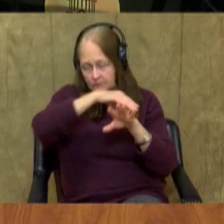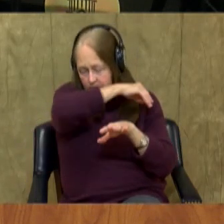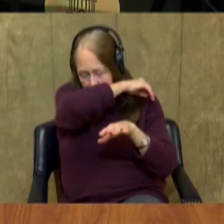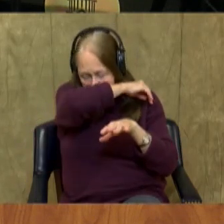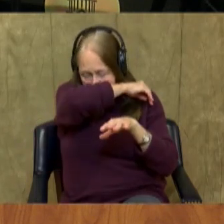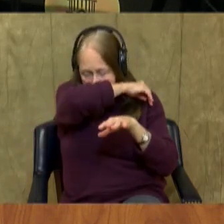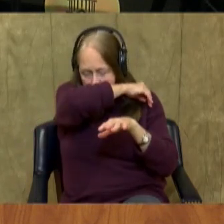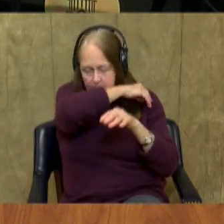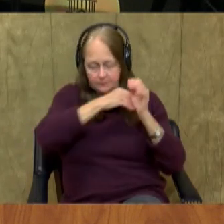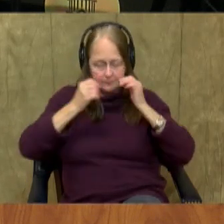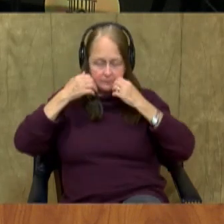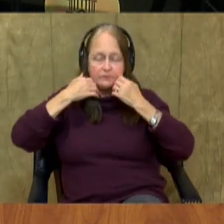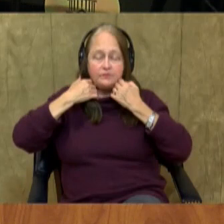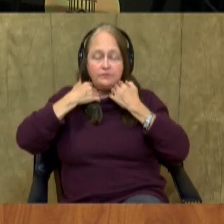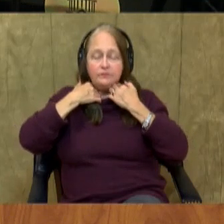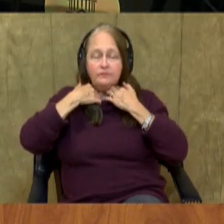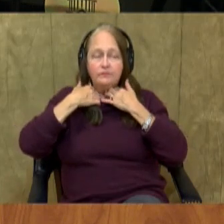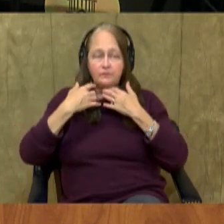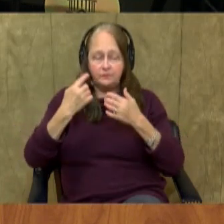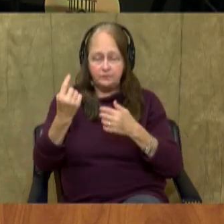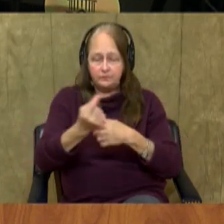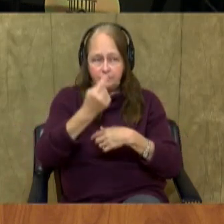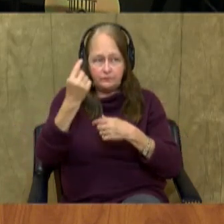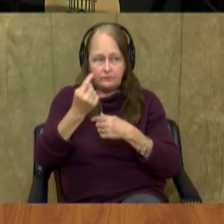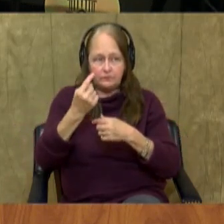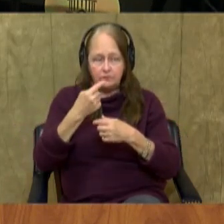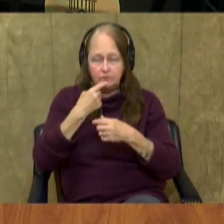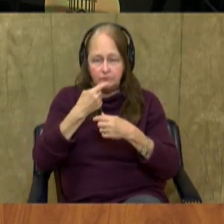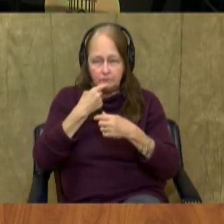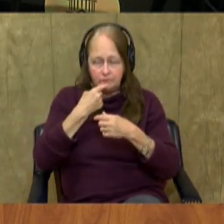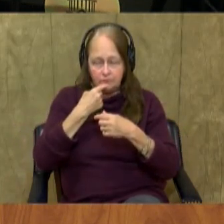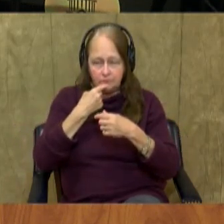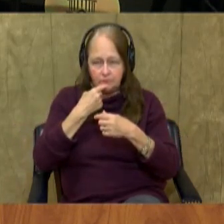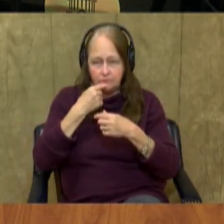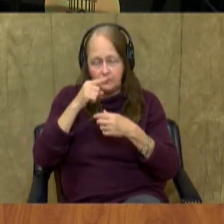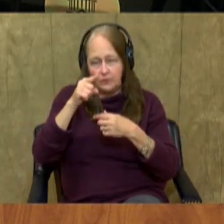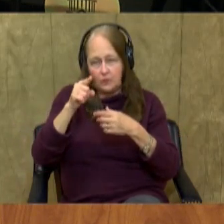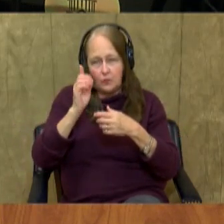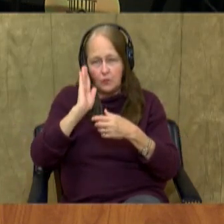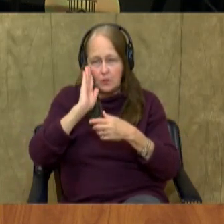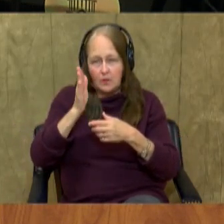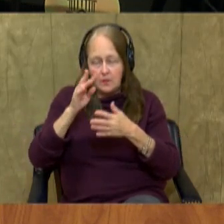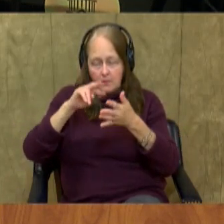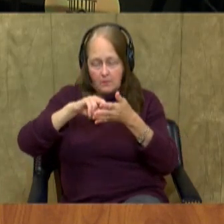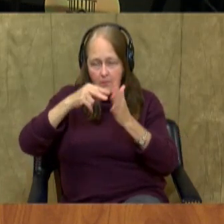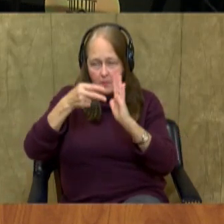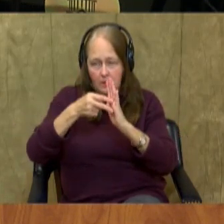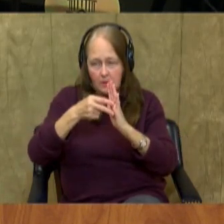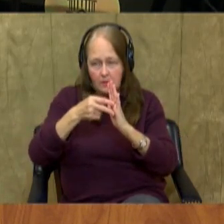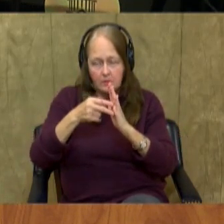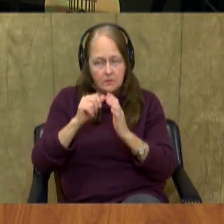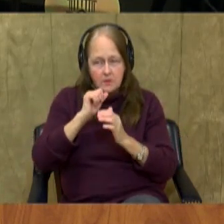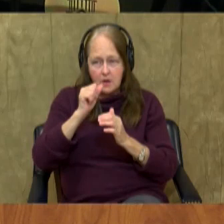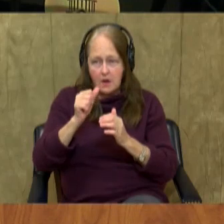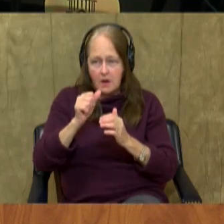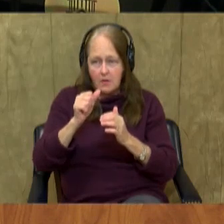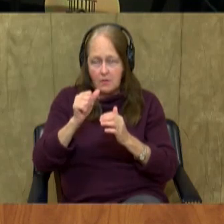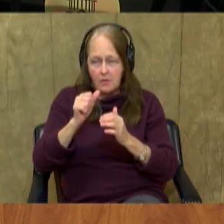of course, there's always a naysayer. They may say that this is objectionable, meaning it may not